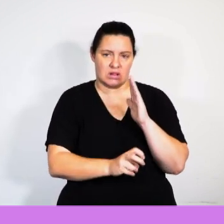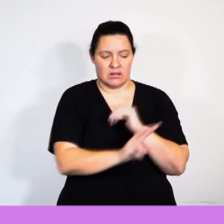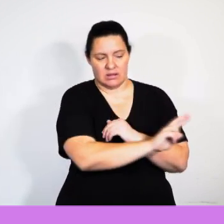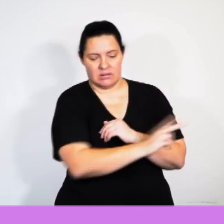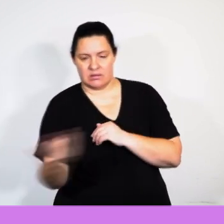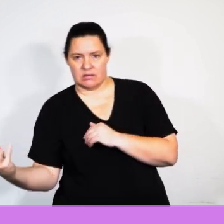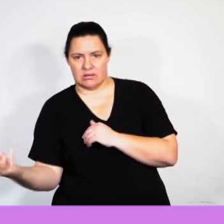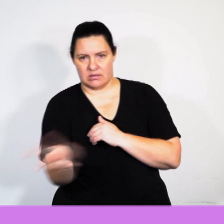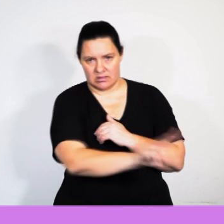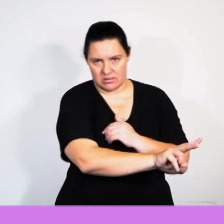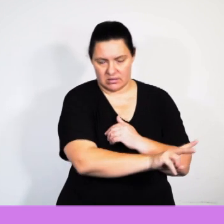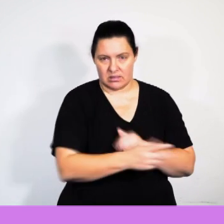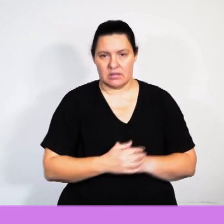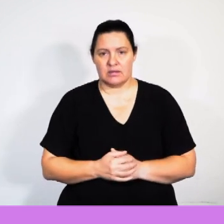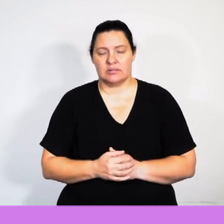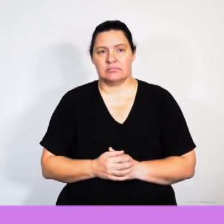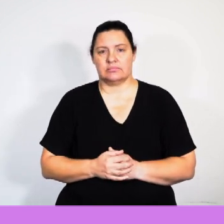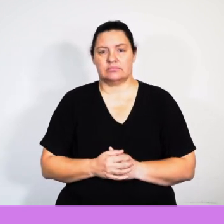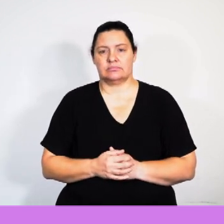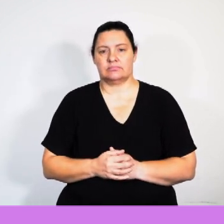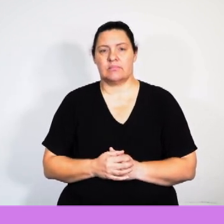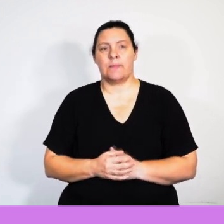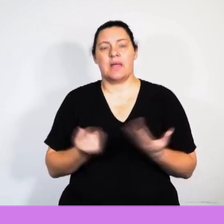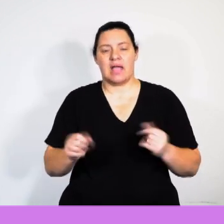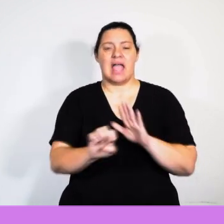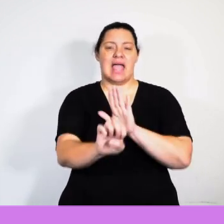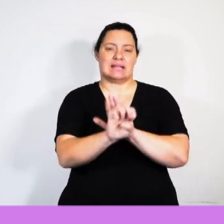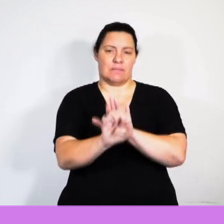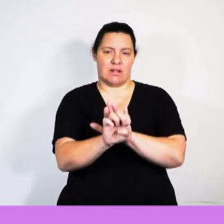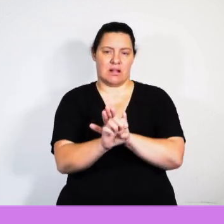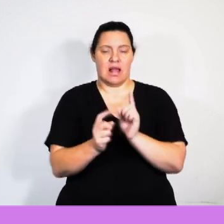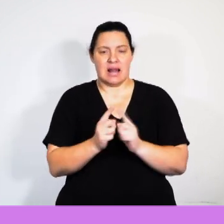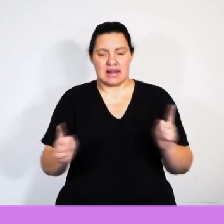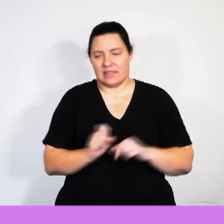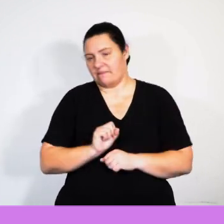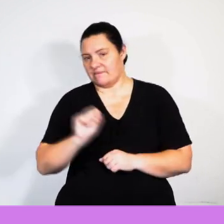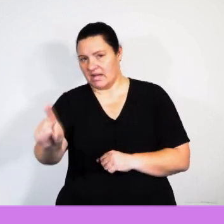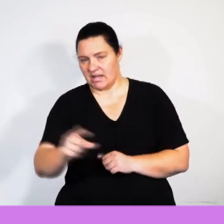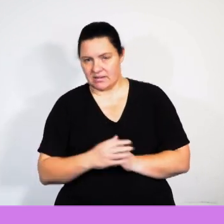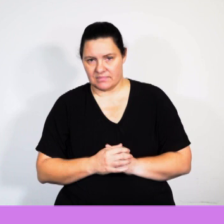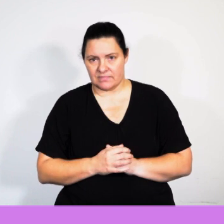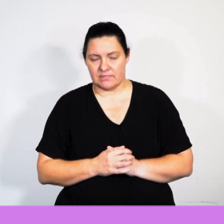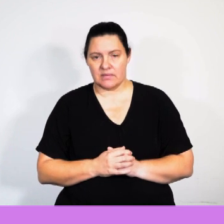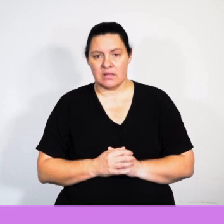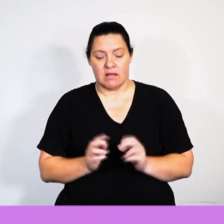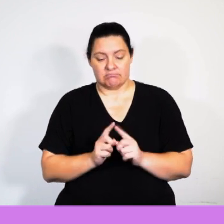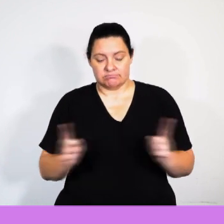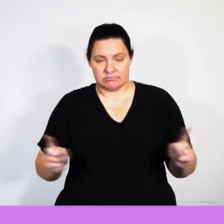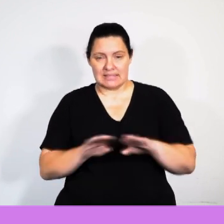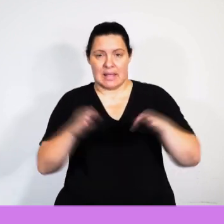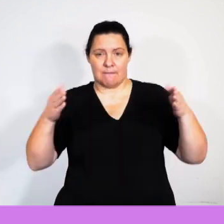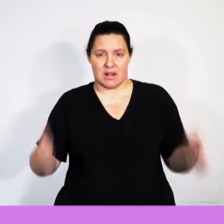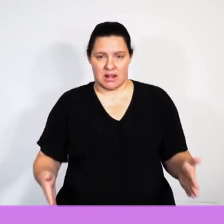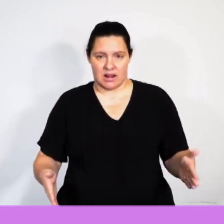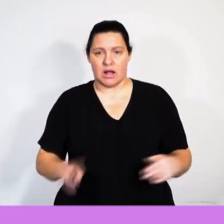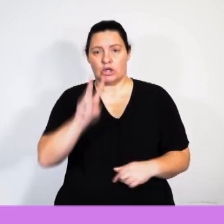rule of conversion. Here is an example on length and distance. The length